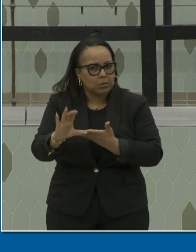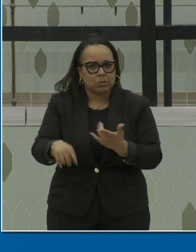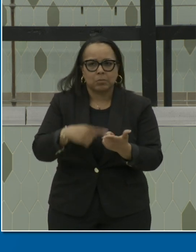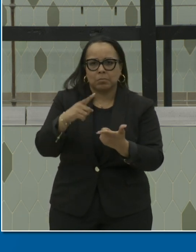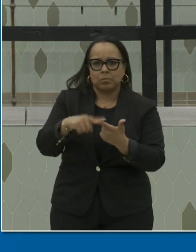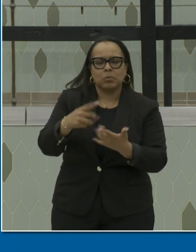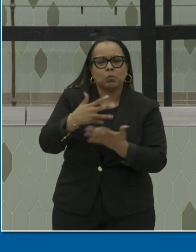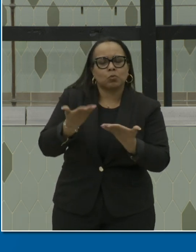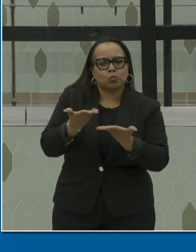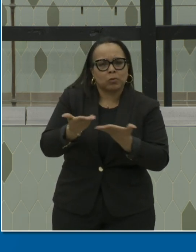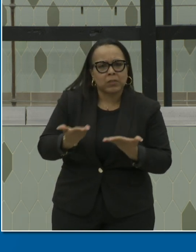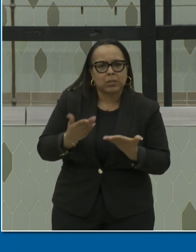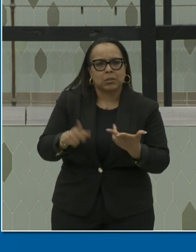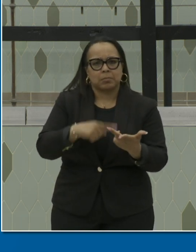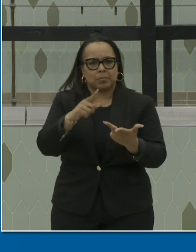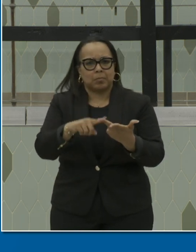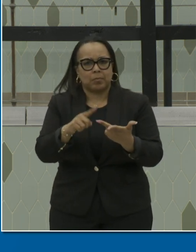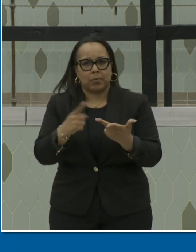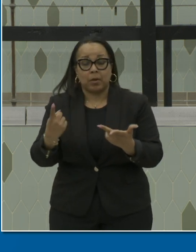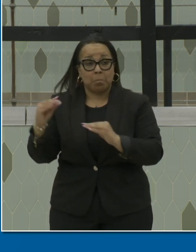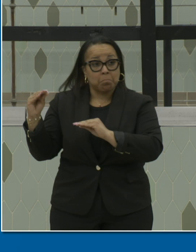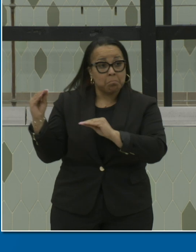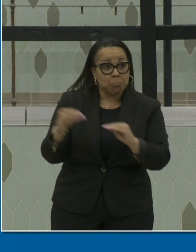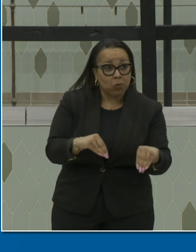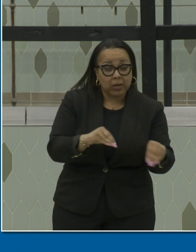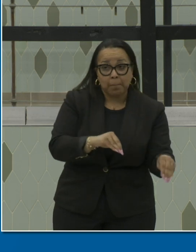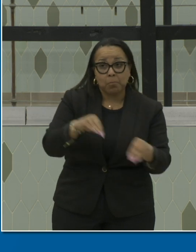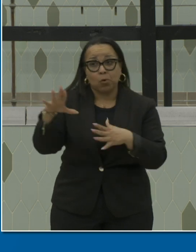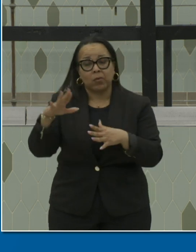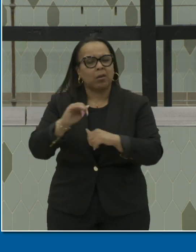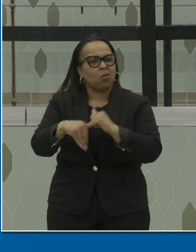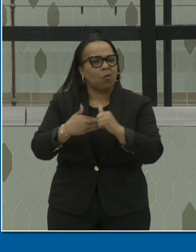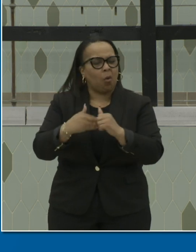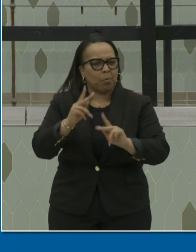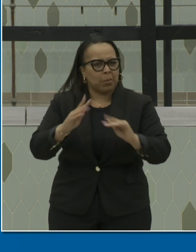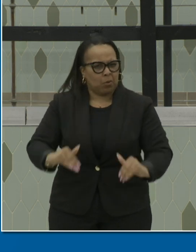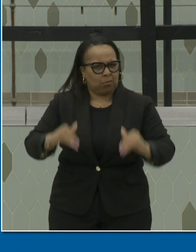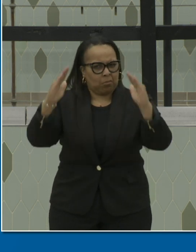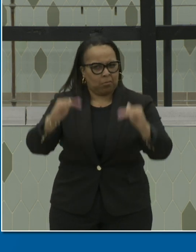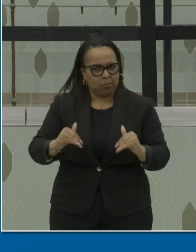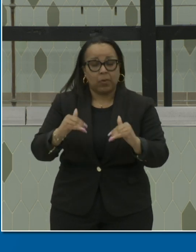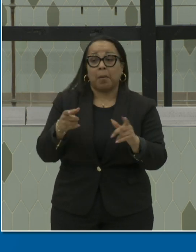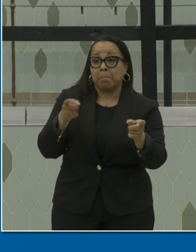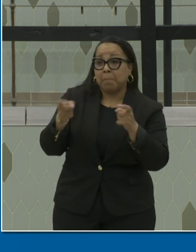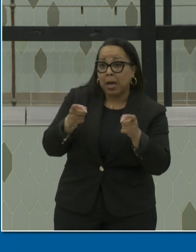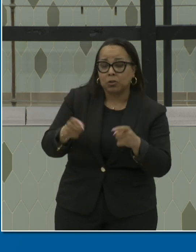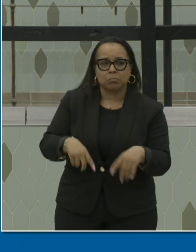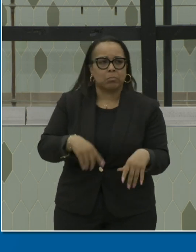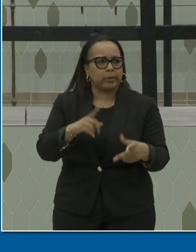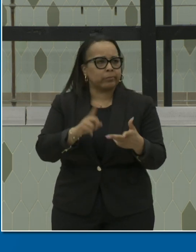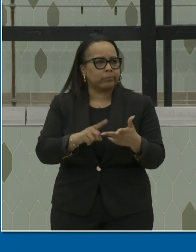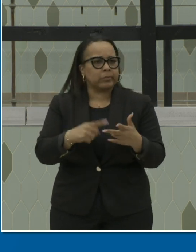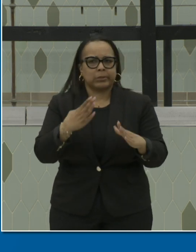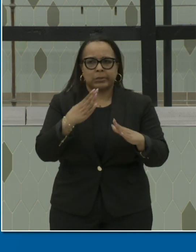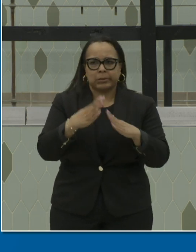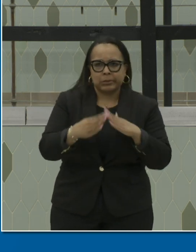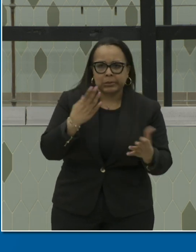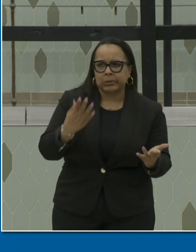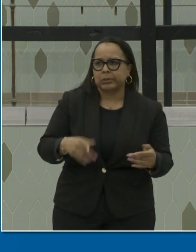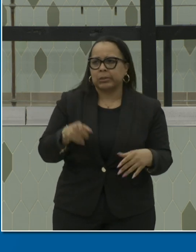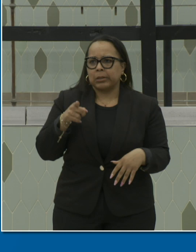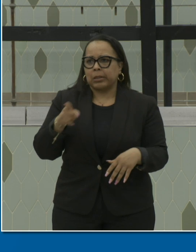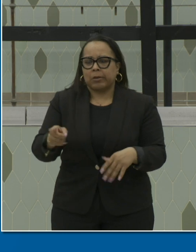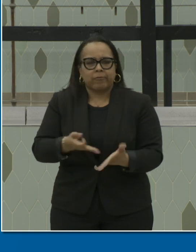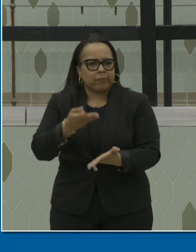social services, many of them helped with the moving in and the moving out of all the people, many of them are with the management, many of them are city, many of them